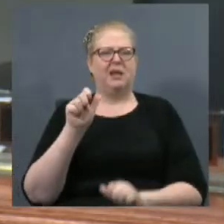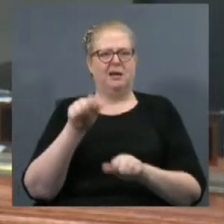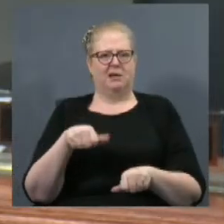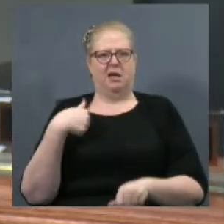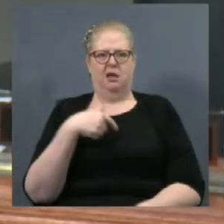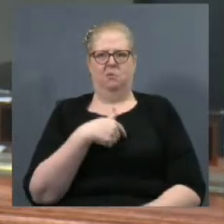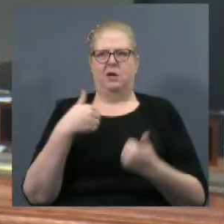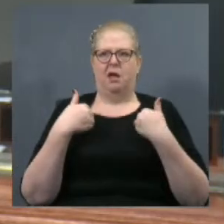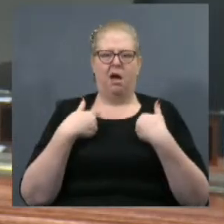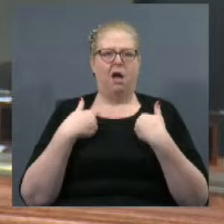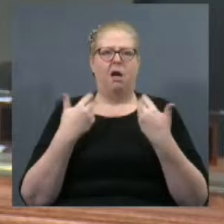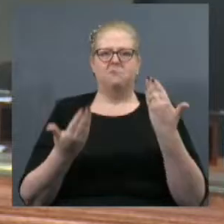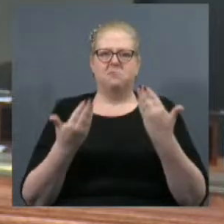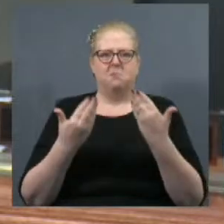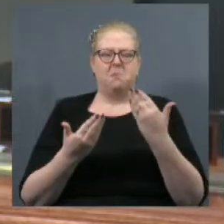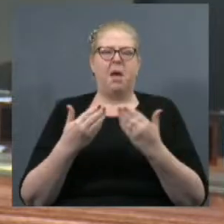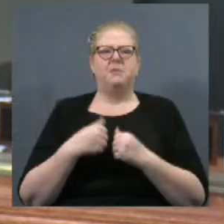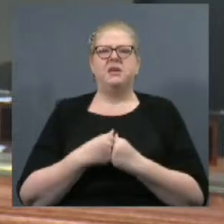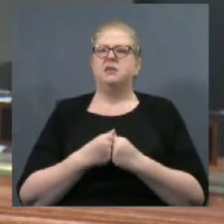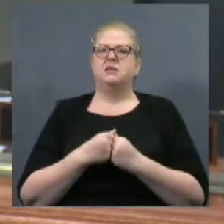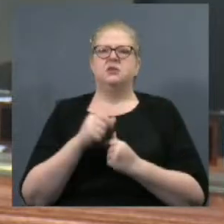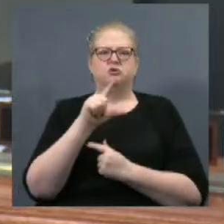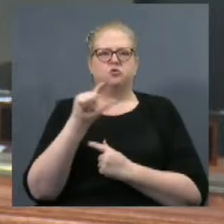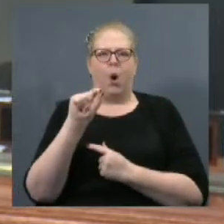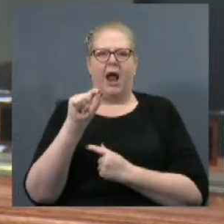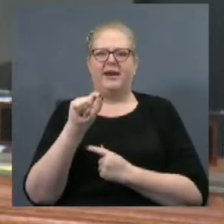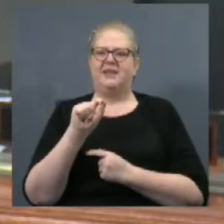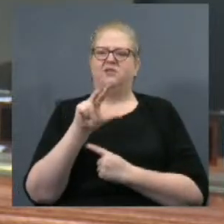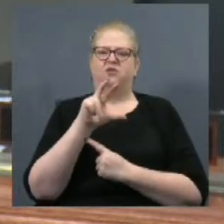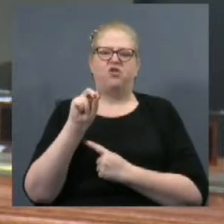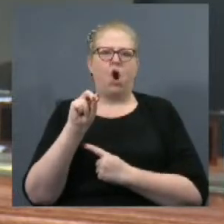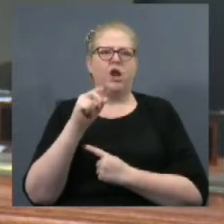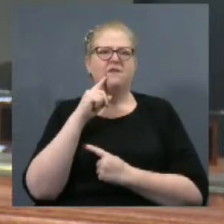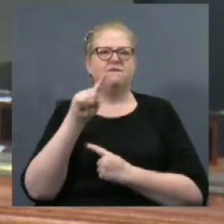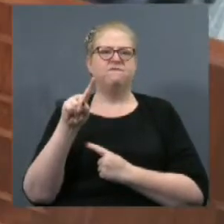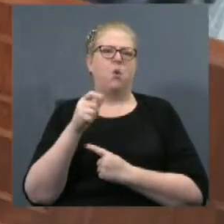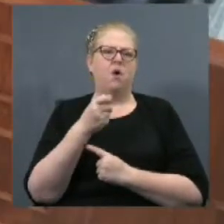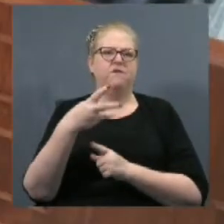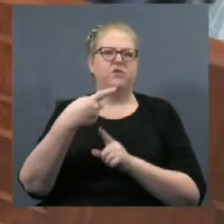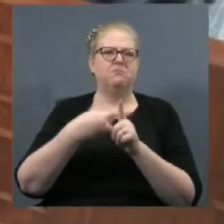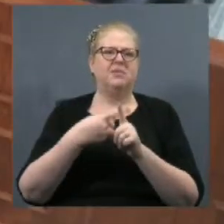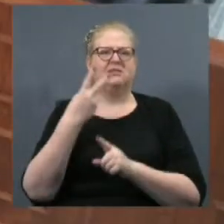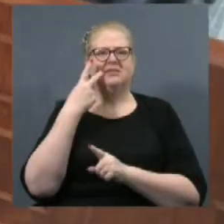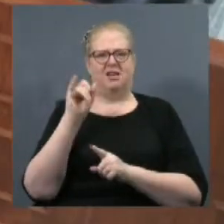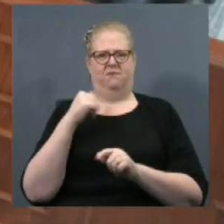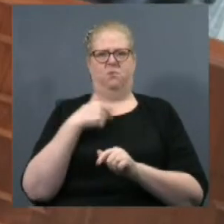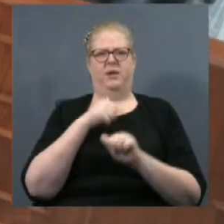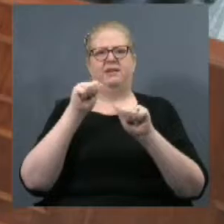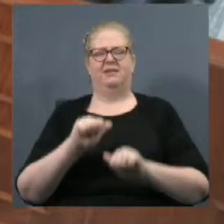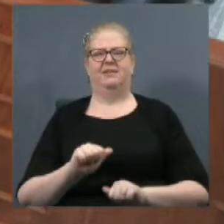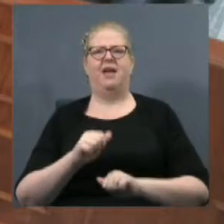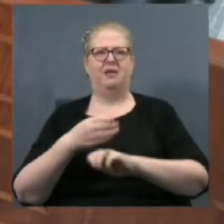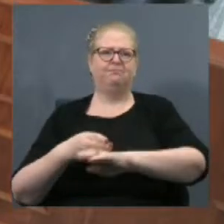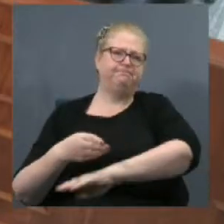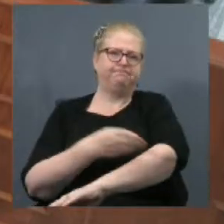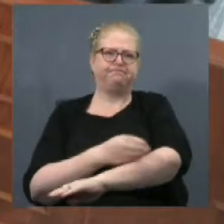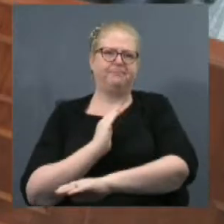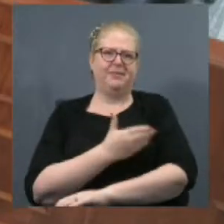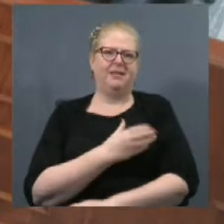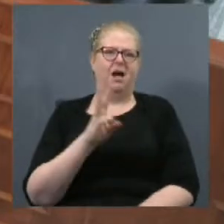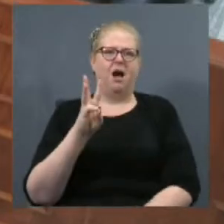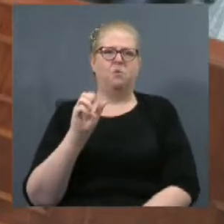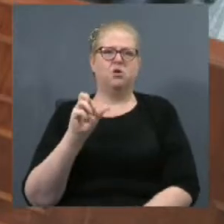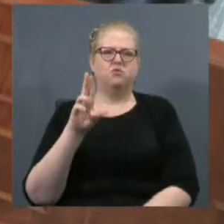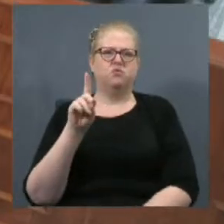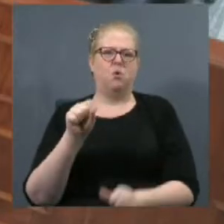a month for a couple months, and let's see what we can do on redevelopment in our wards. Thank you, Director Adcock, for that